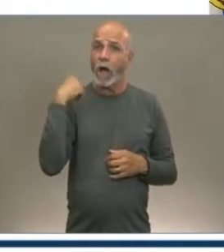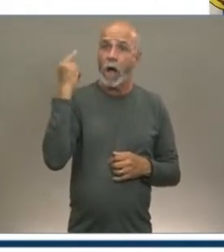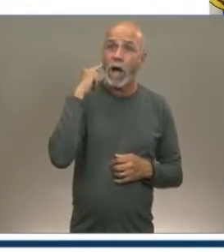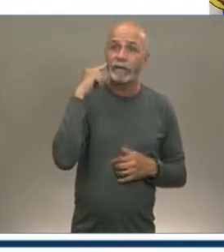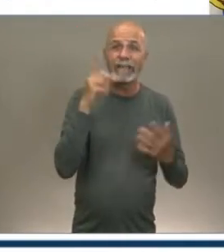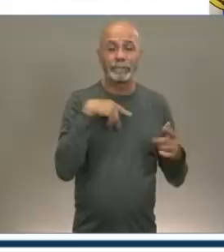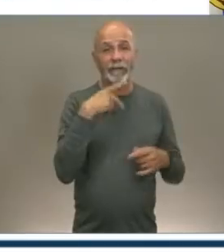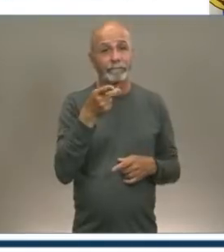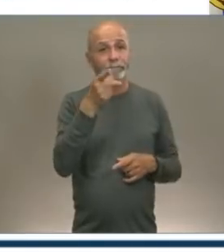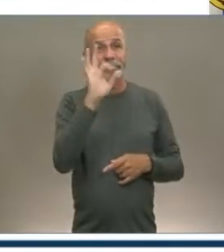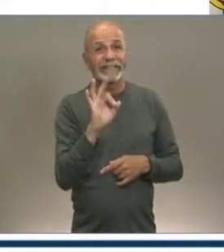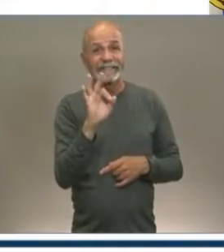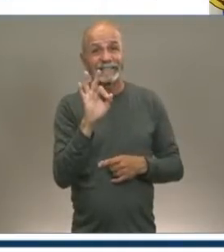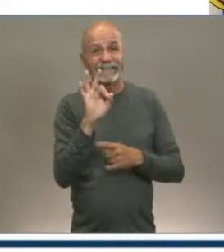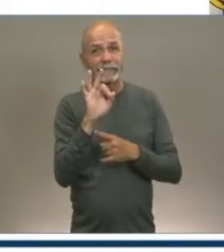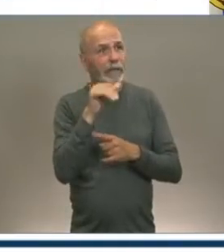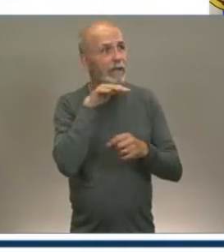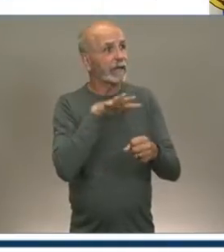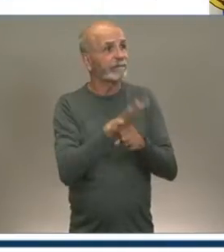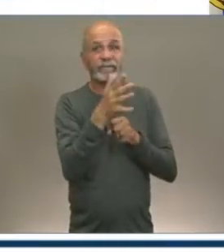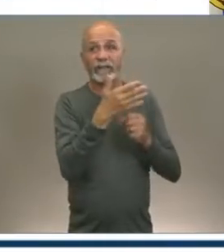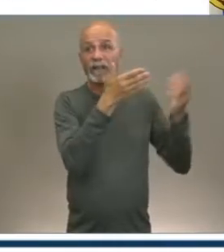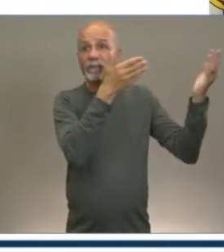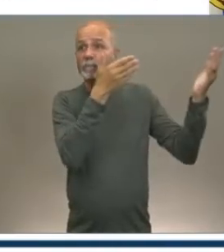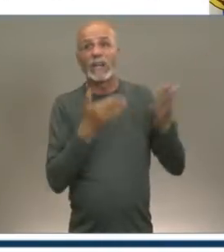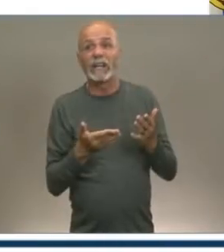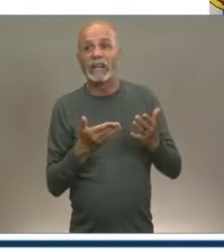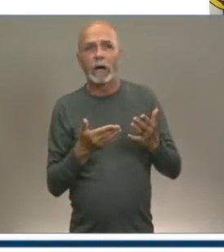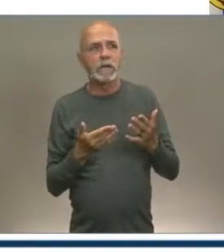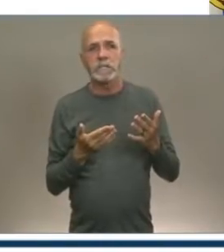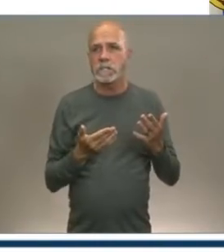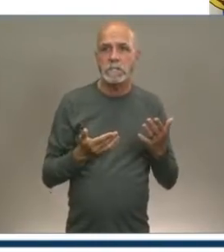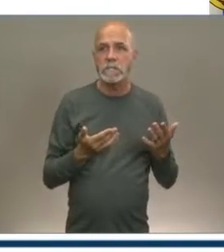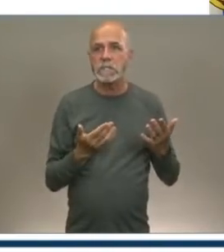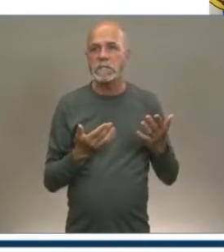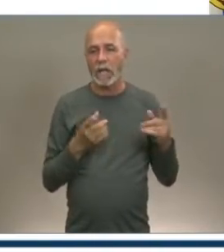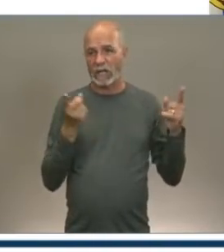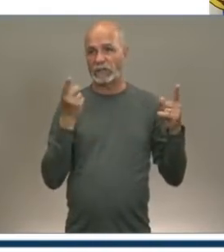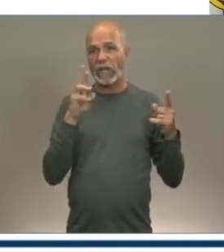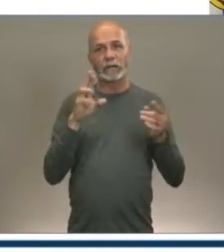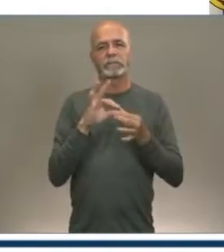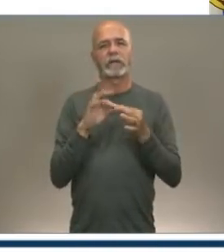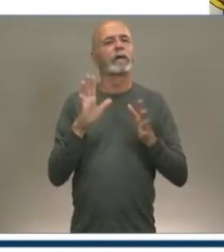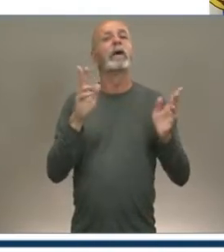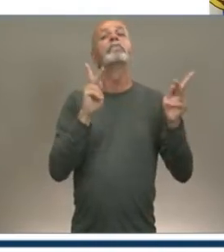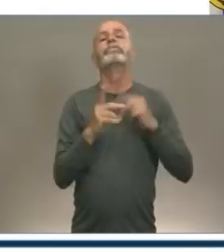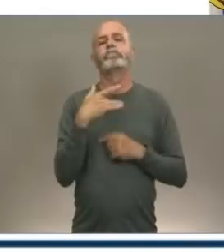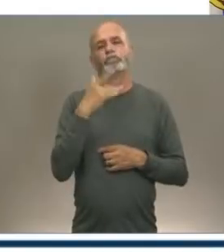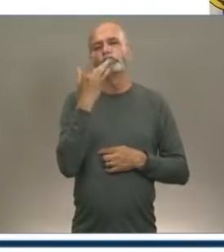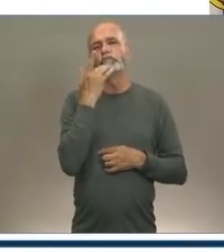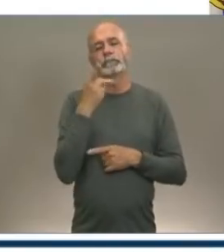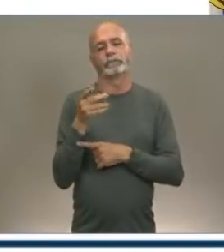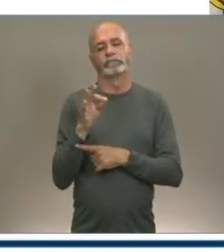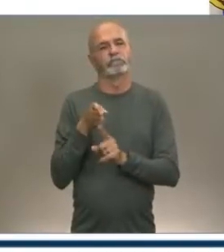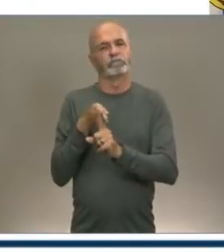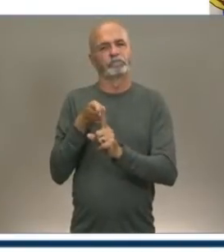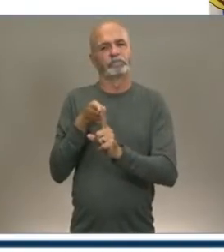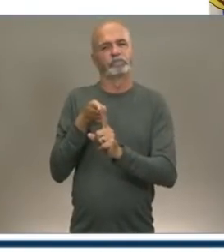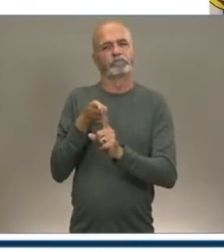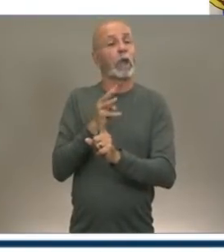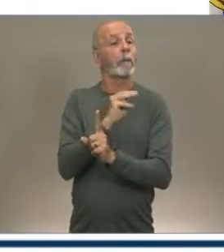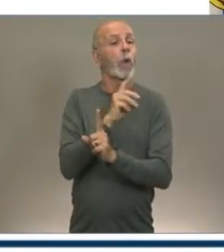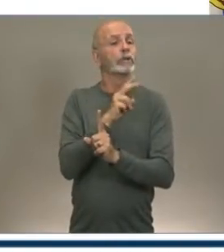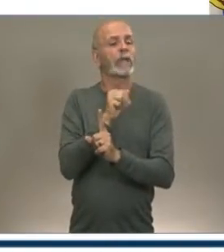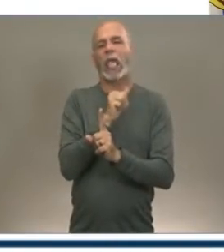Strang spoke of how some people are wanting to get the Pfizer vaccine rather than Moderna. Currently in the